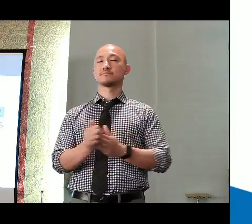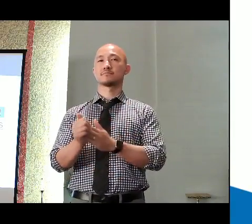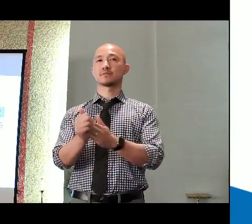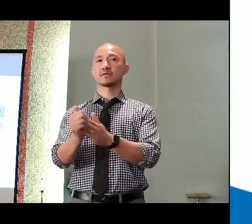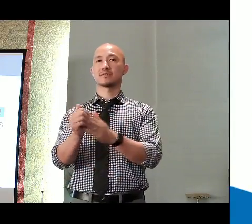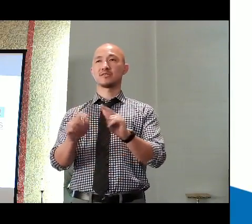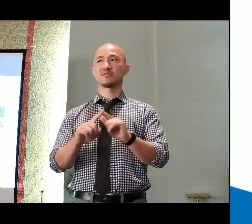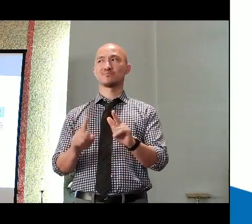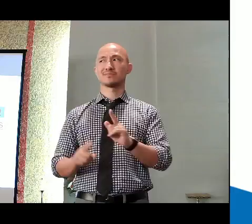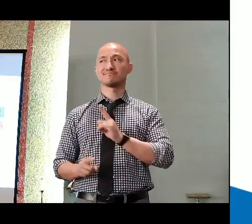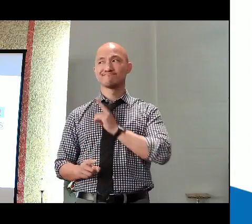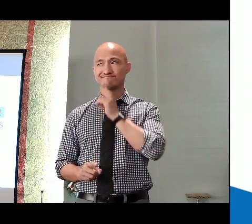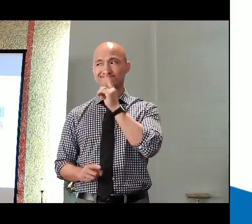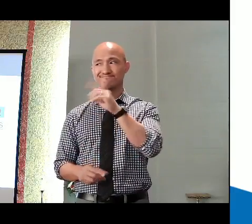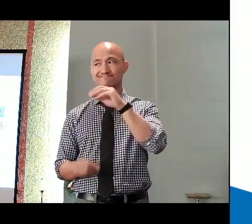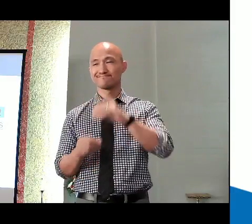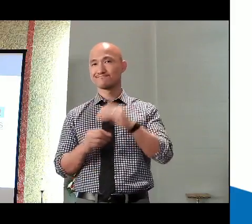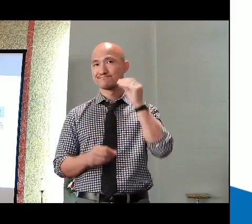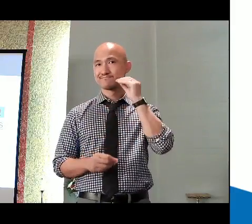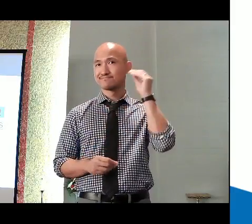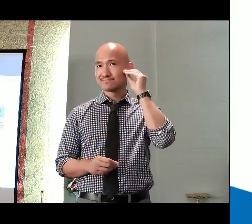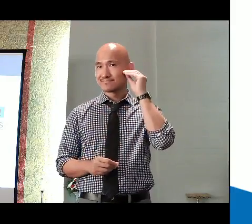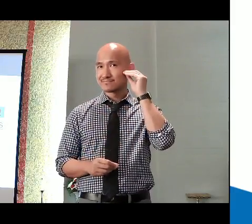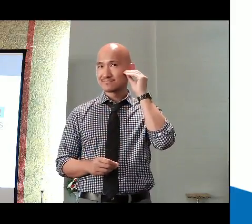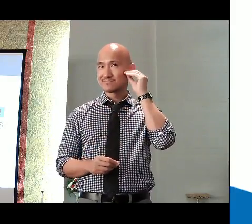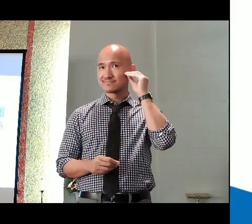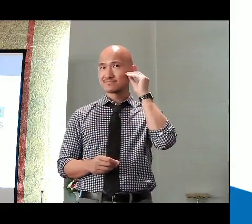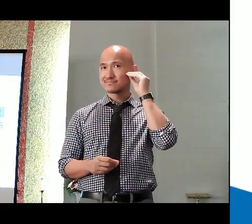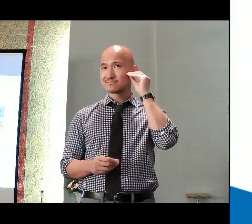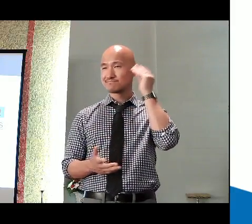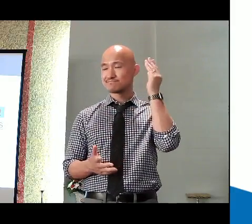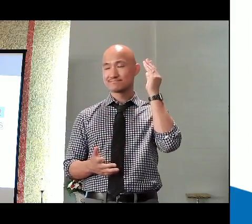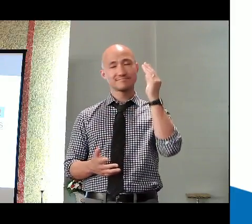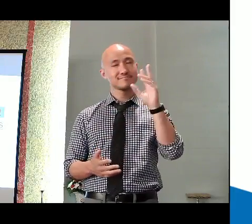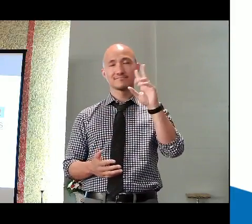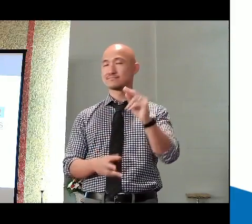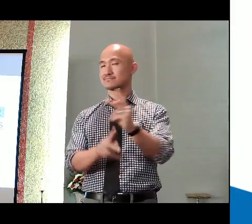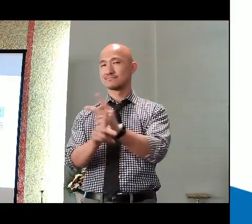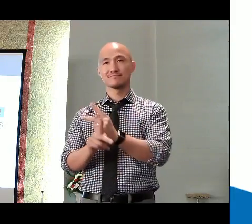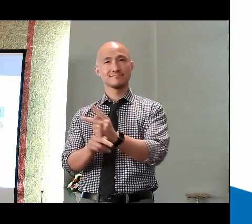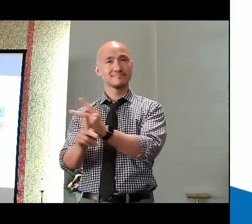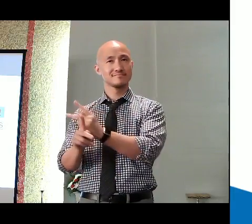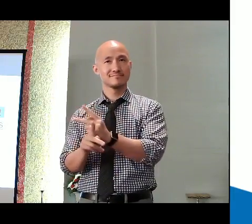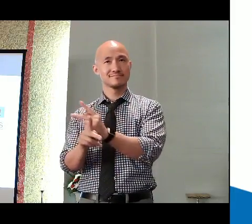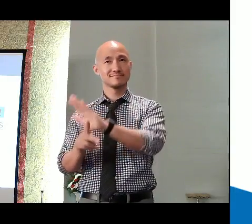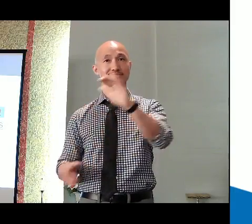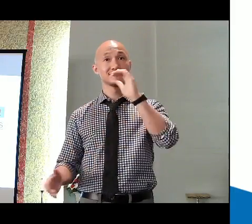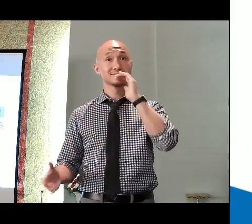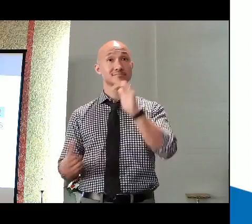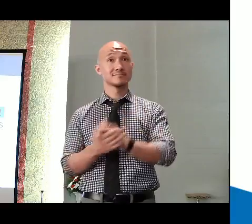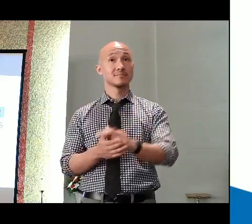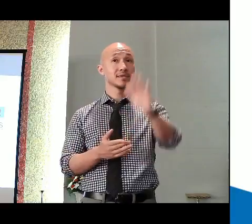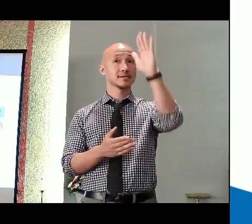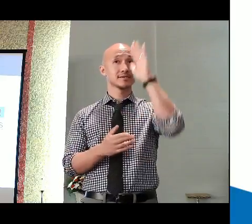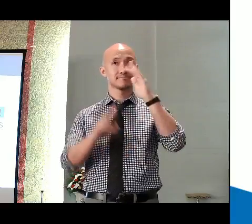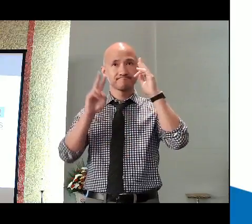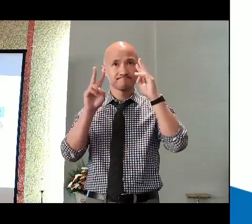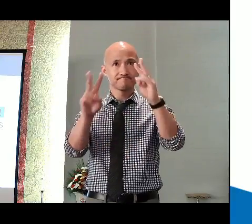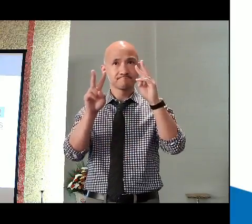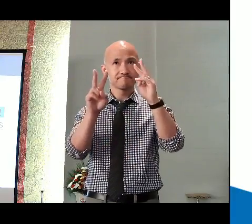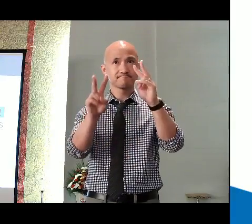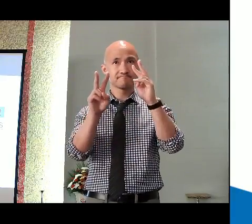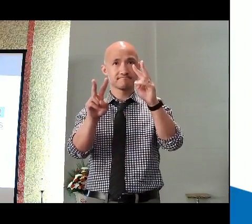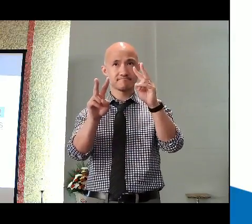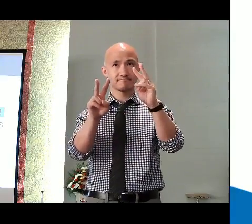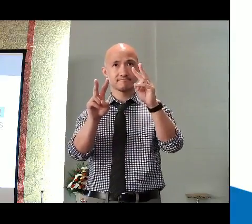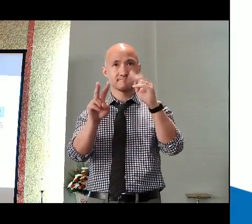Can you afford to indulge your sinful passions, even for an hour, with what's at stake here,